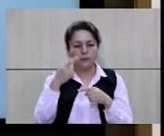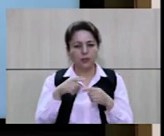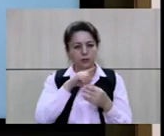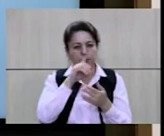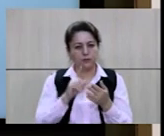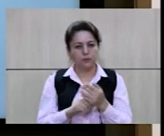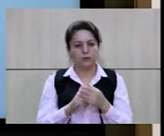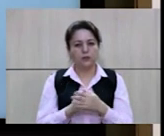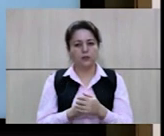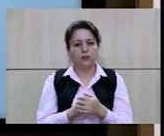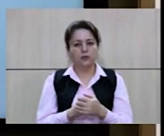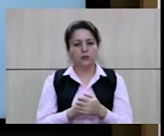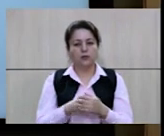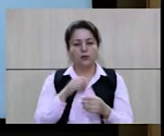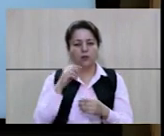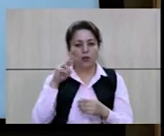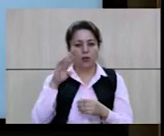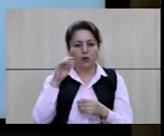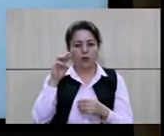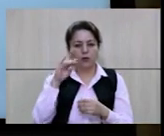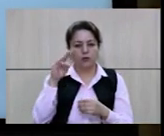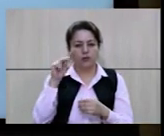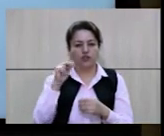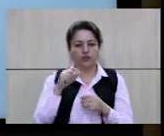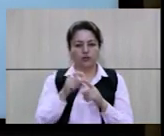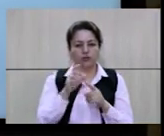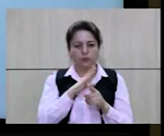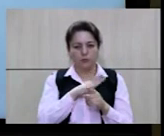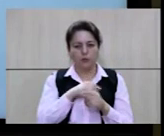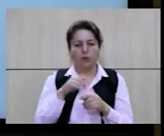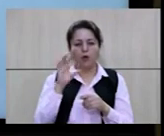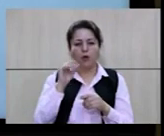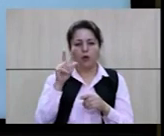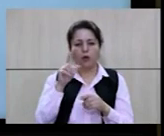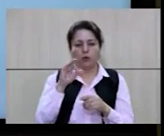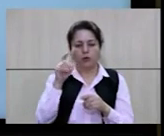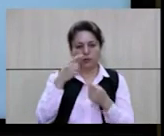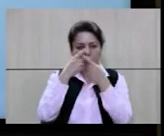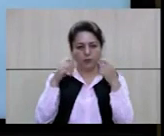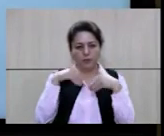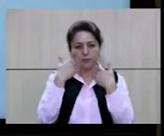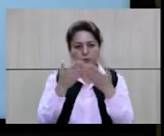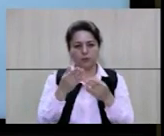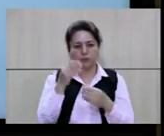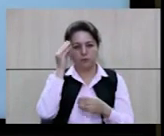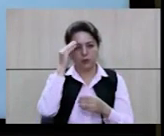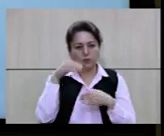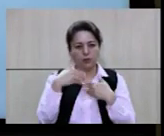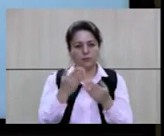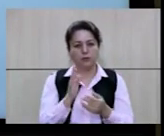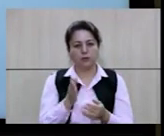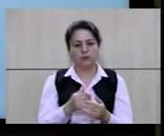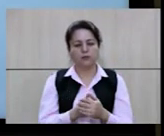savolim. Latincha söz bo'lib, ogohlantiruvchi, xabar beruvchi ma'nolarini